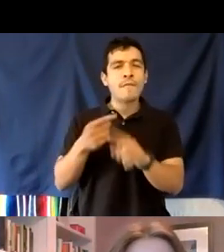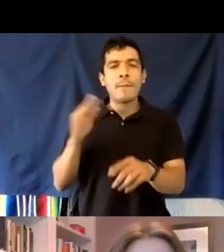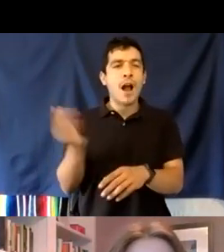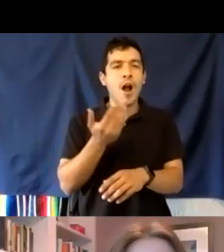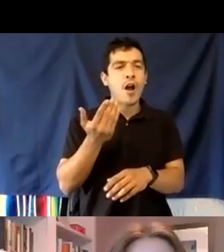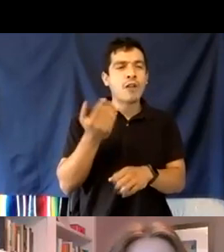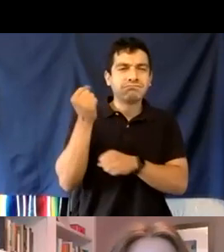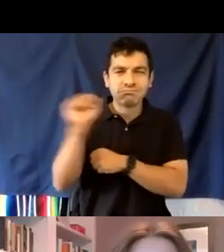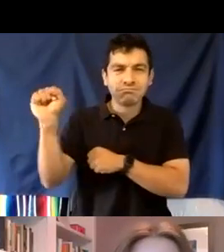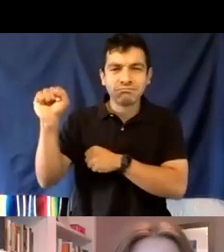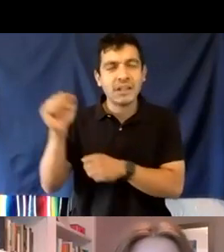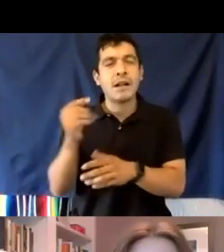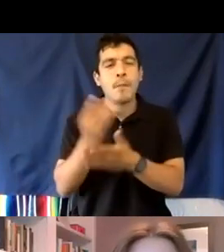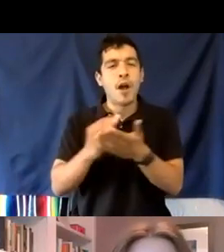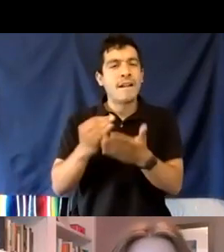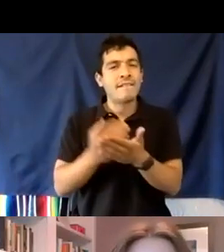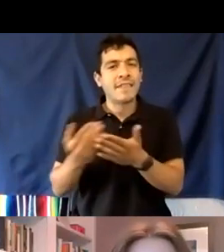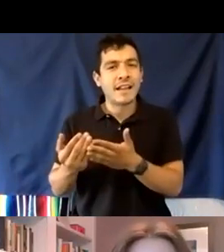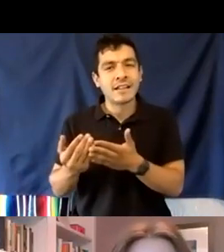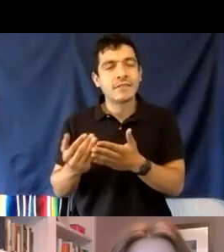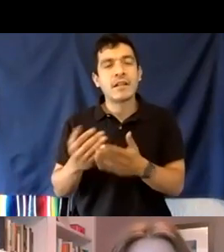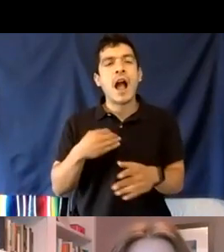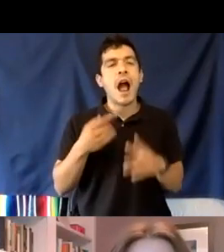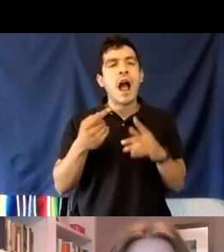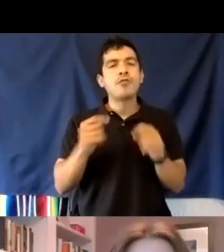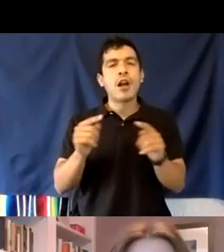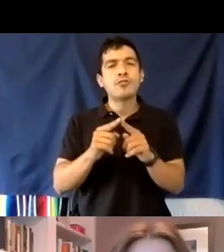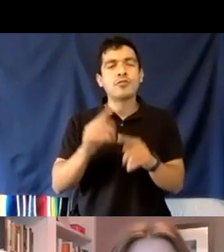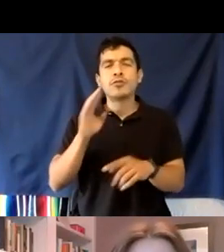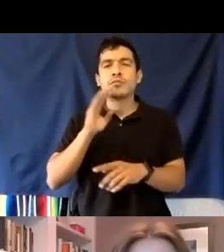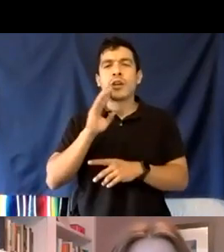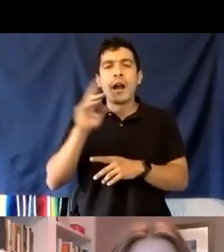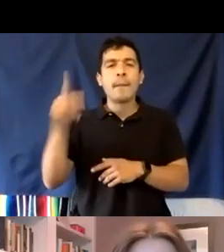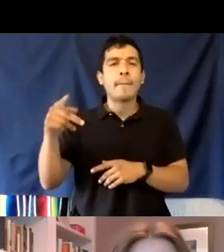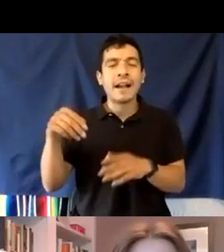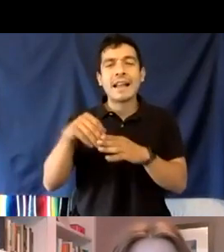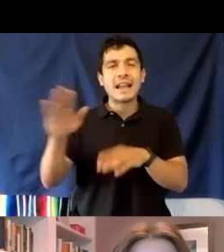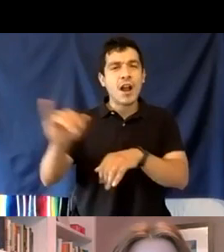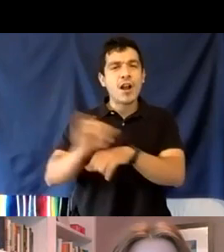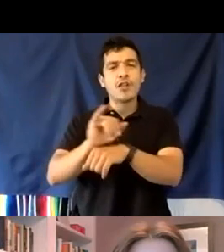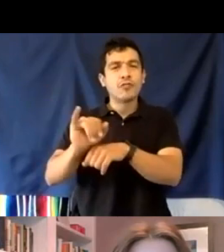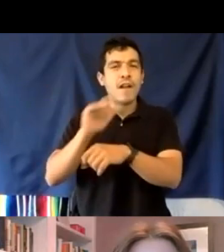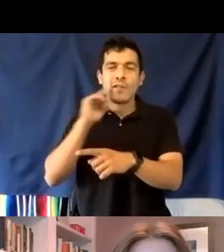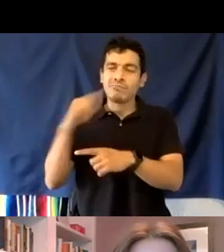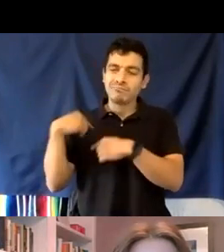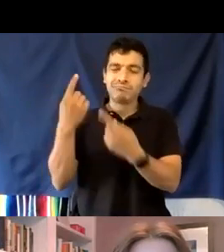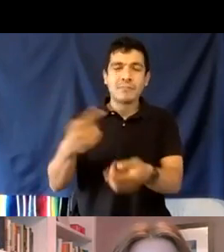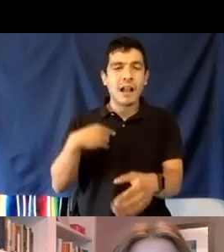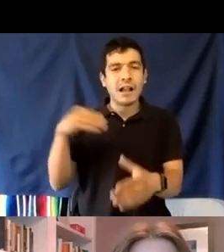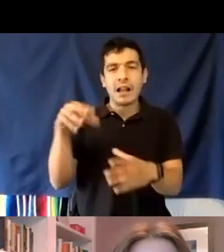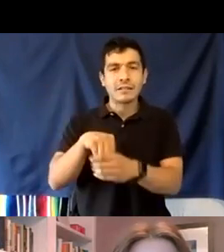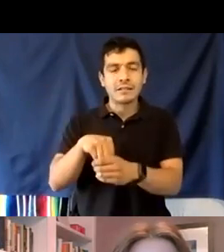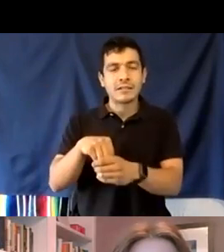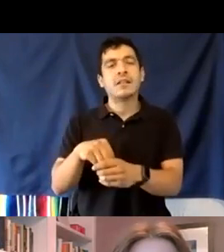things. I've been tried to be outspoken in the industry for as long as I've been in it around